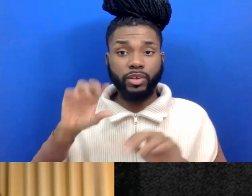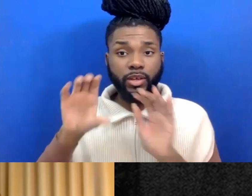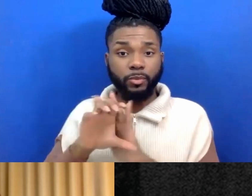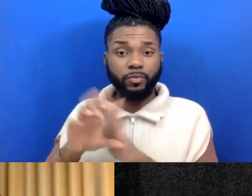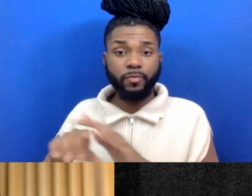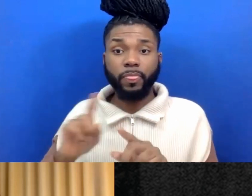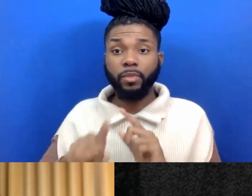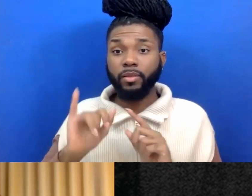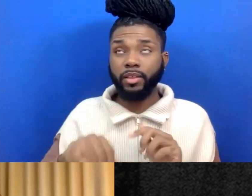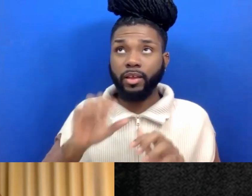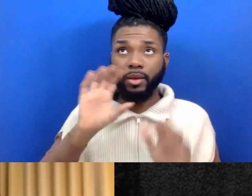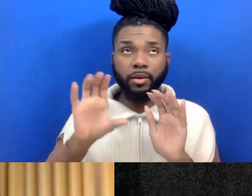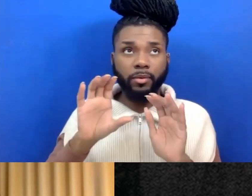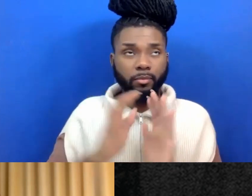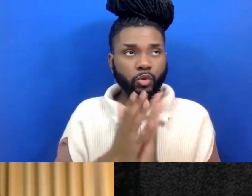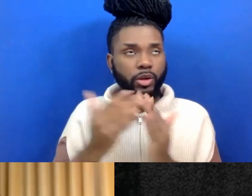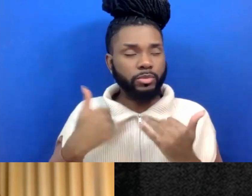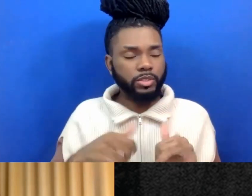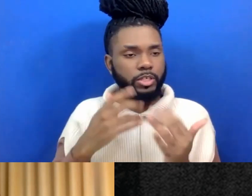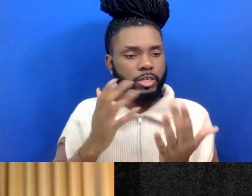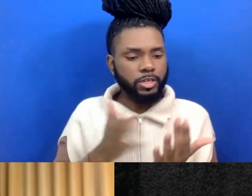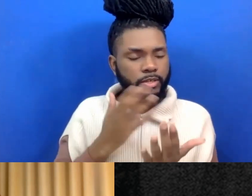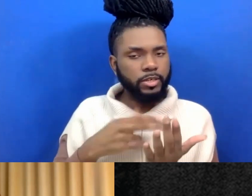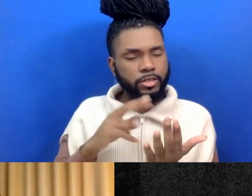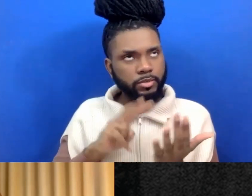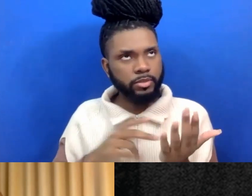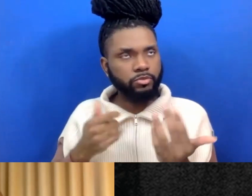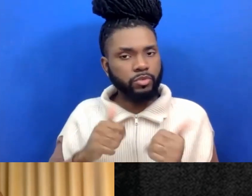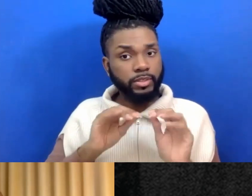work through, to cite and to think with and teach. And